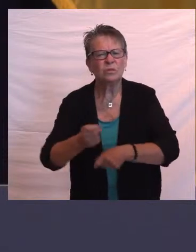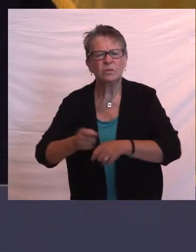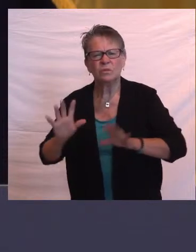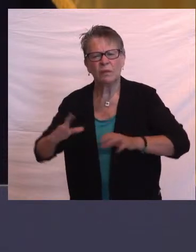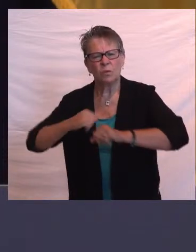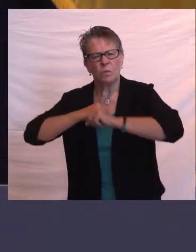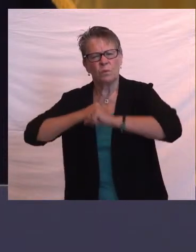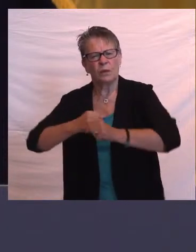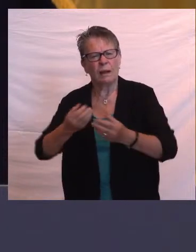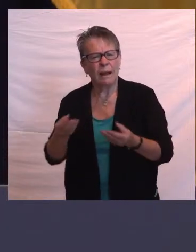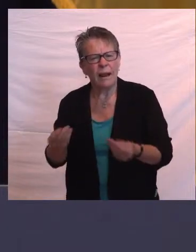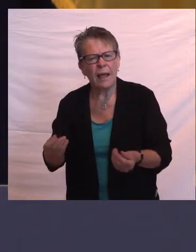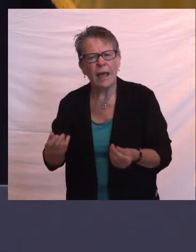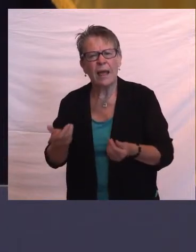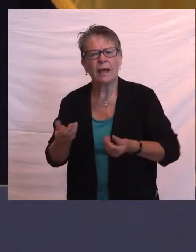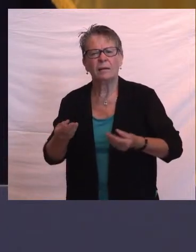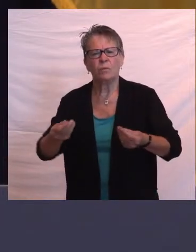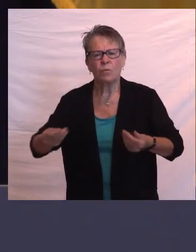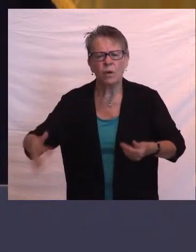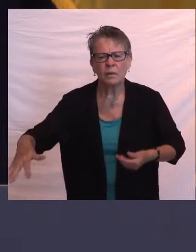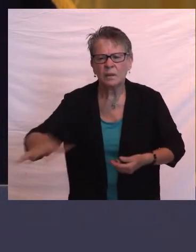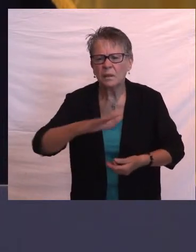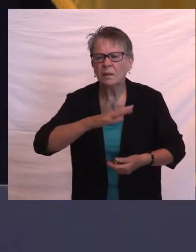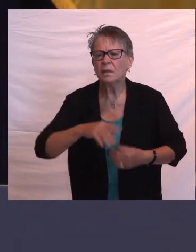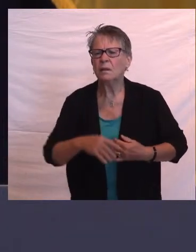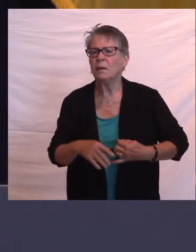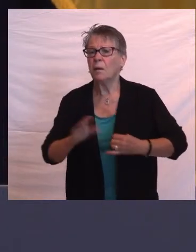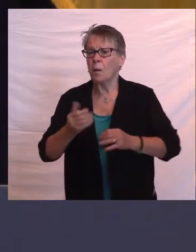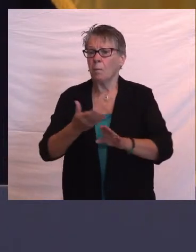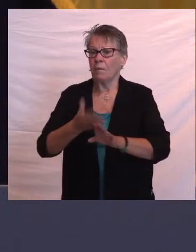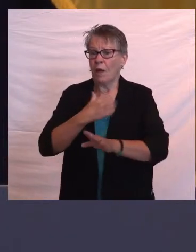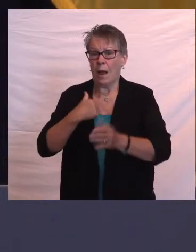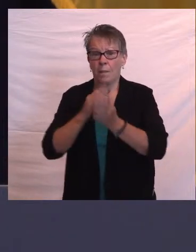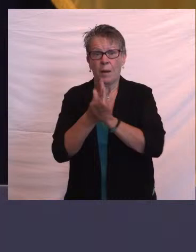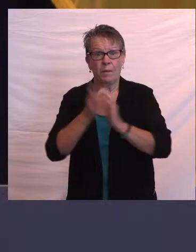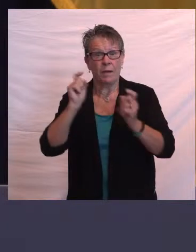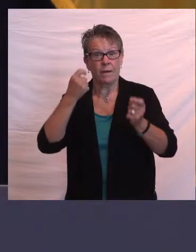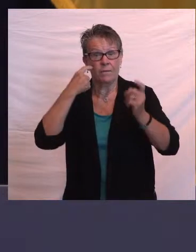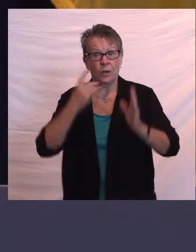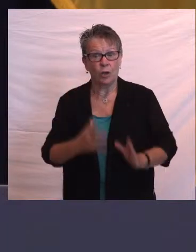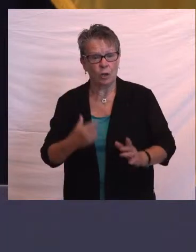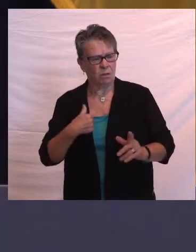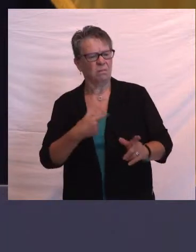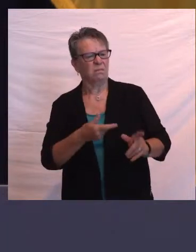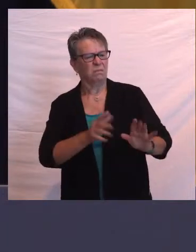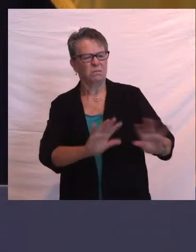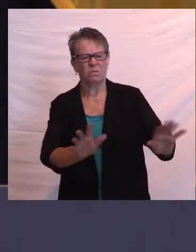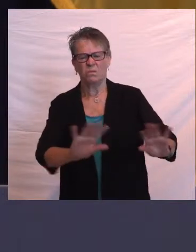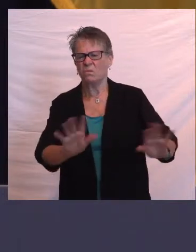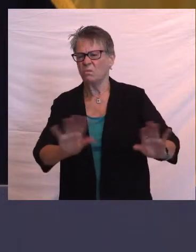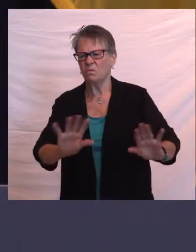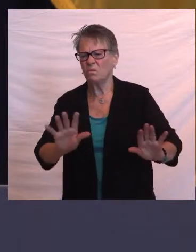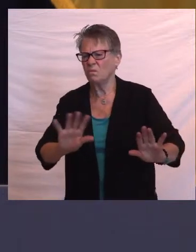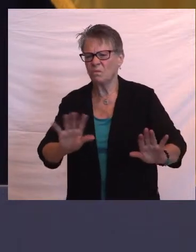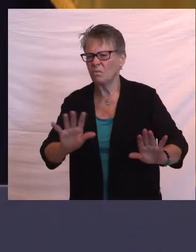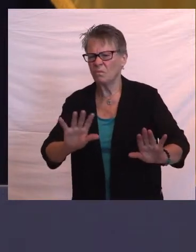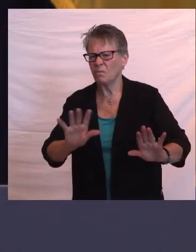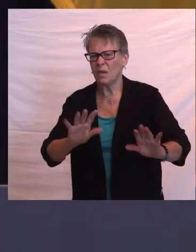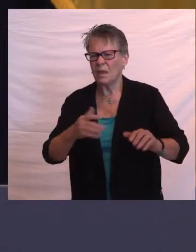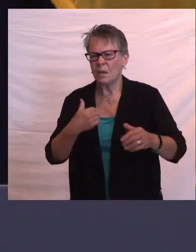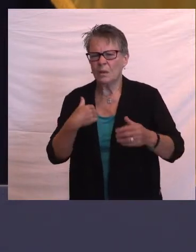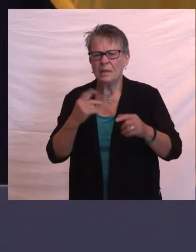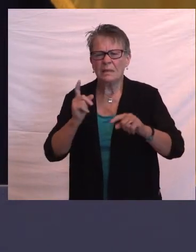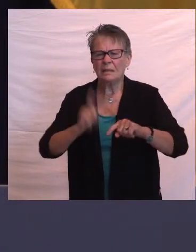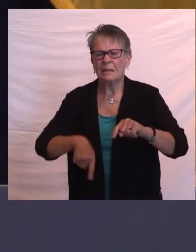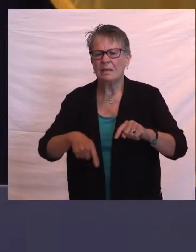time. Again, this probably goes back at this point 5 years. This is one we just cannot have and even